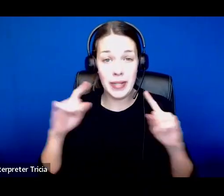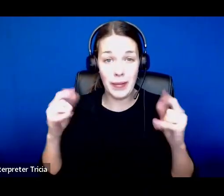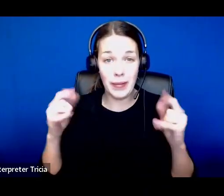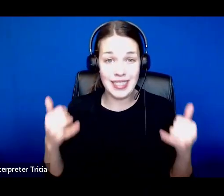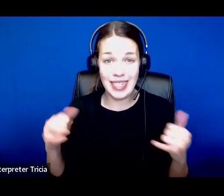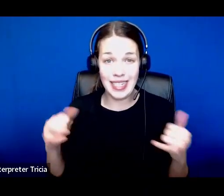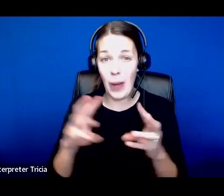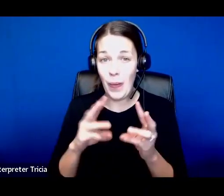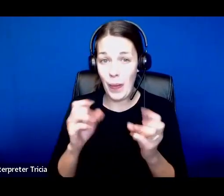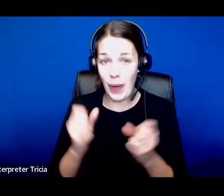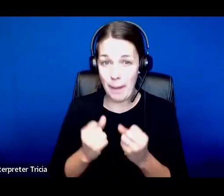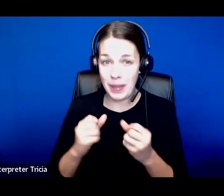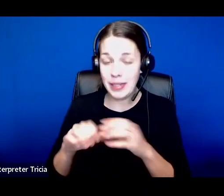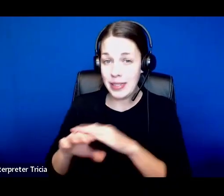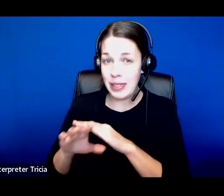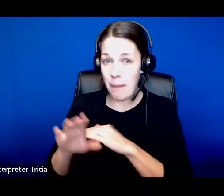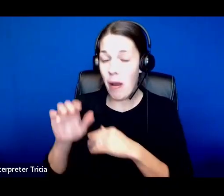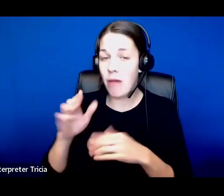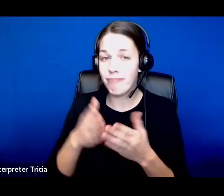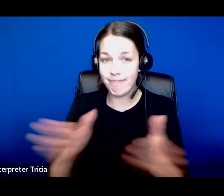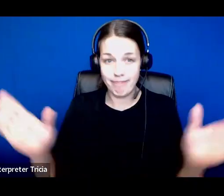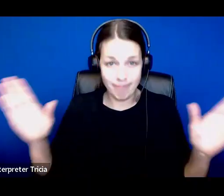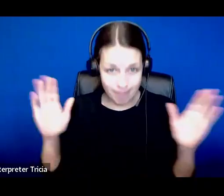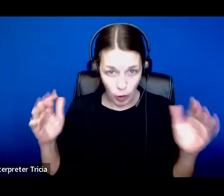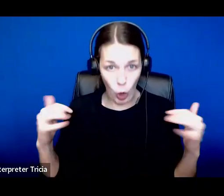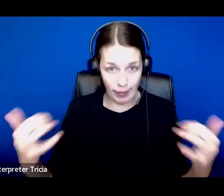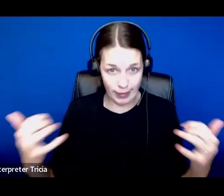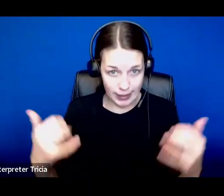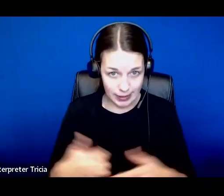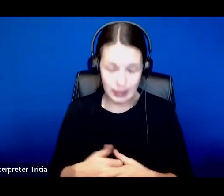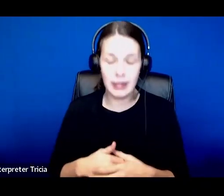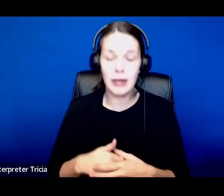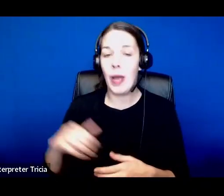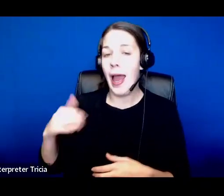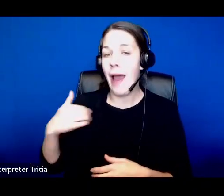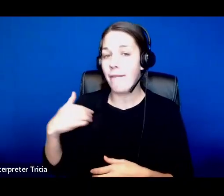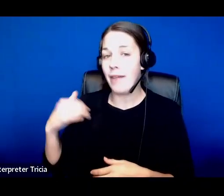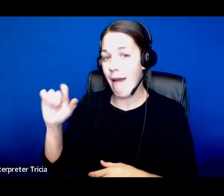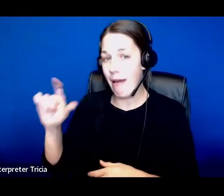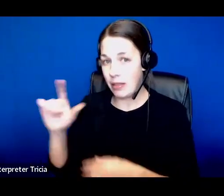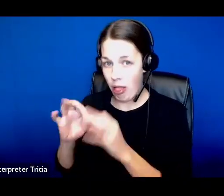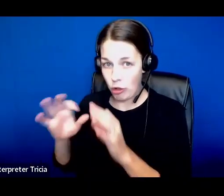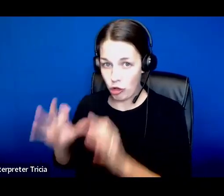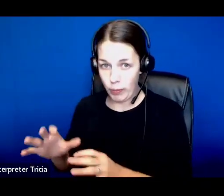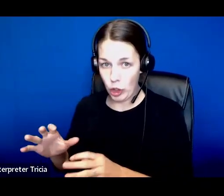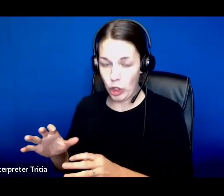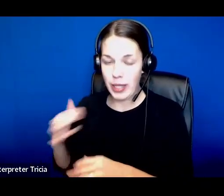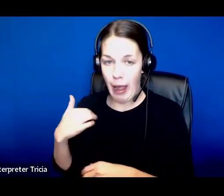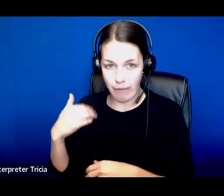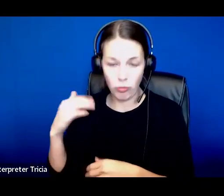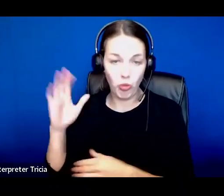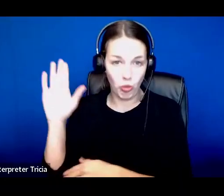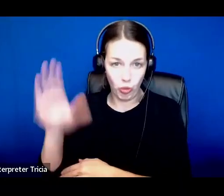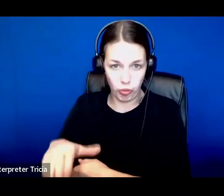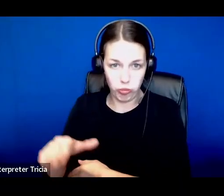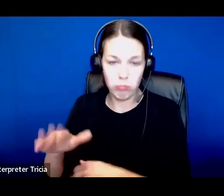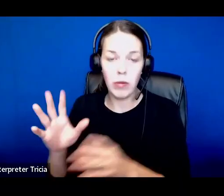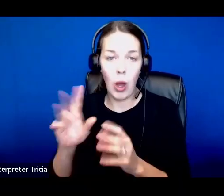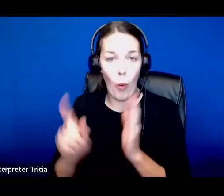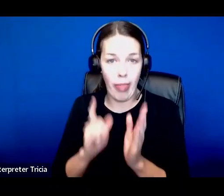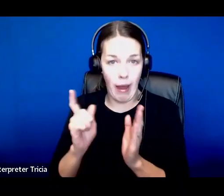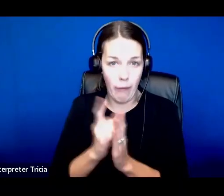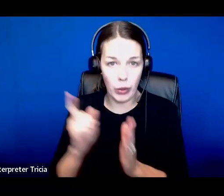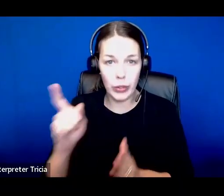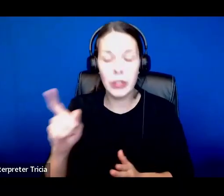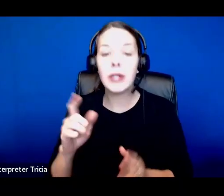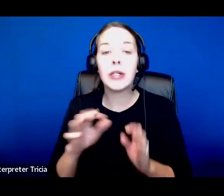today's webinar will be accessible to a wider audience. We have ASL interpretation that will be present throughout the entire session.